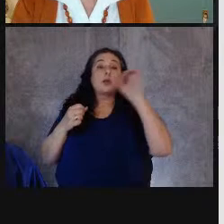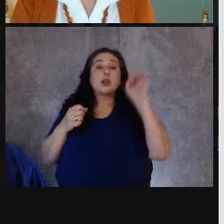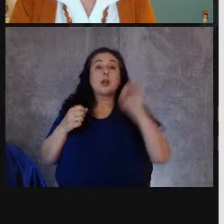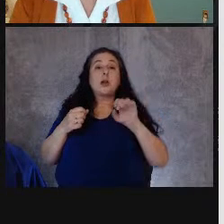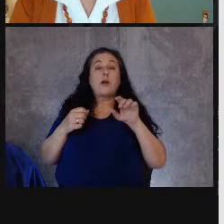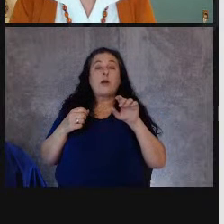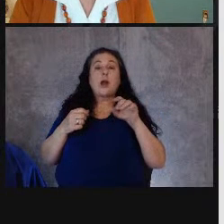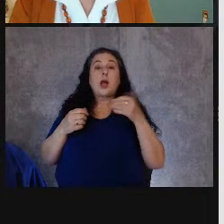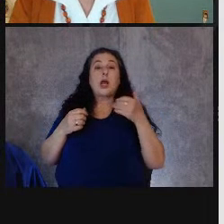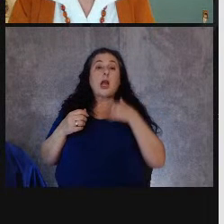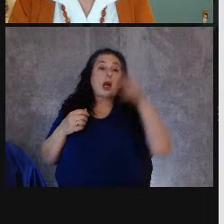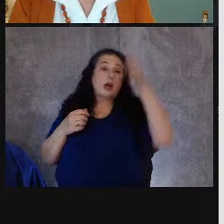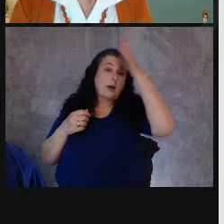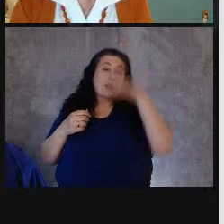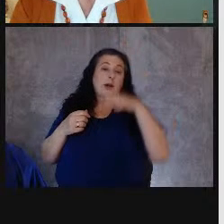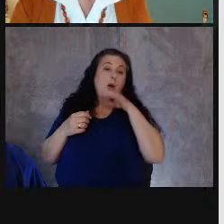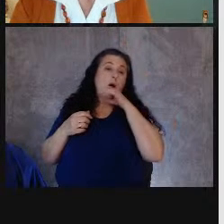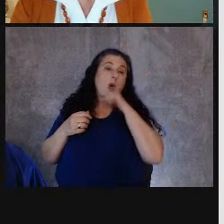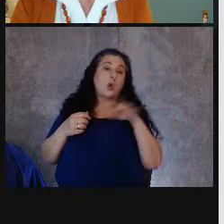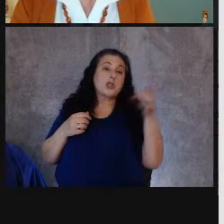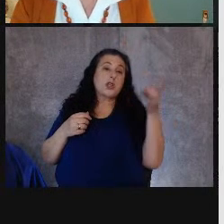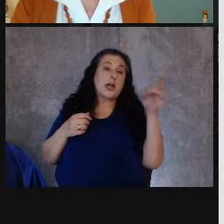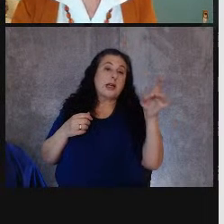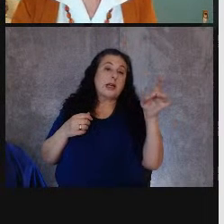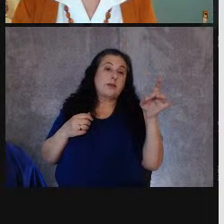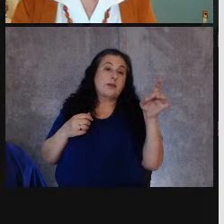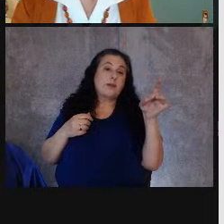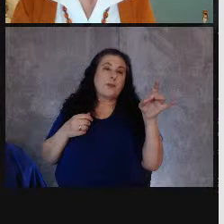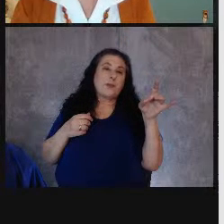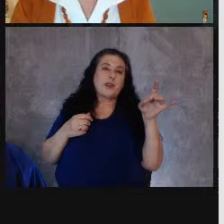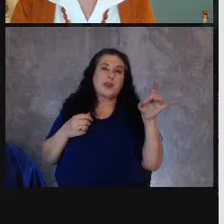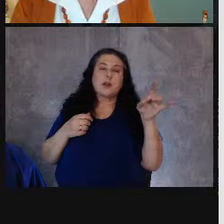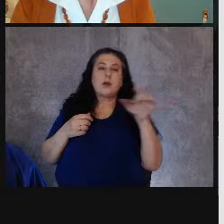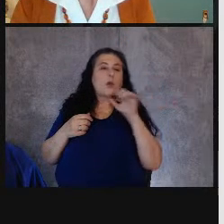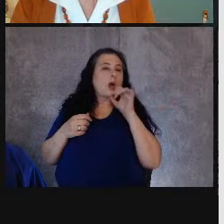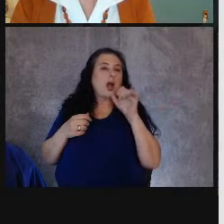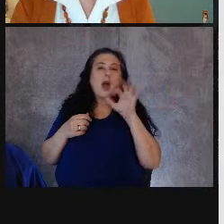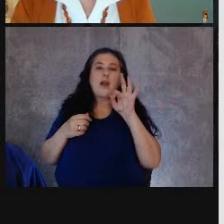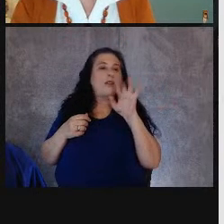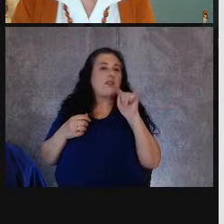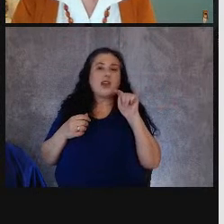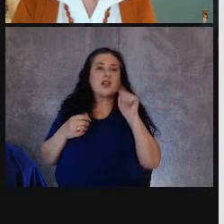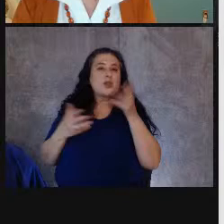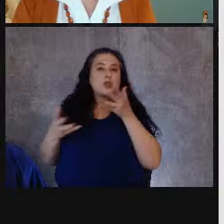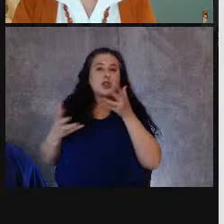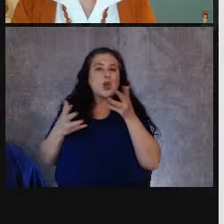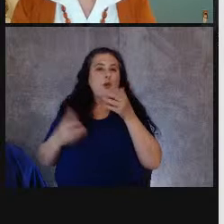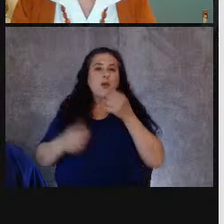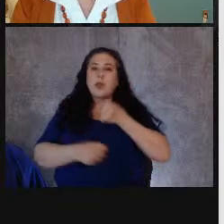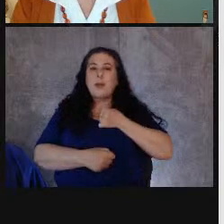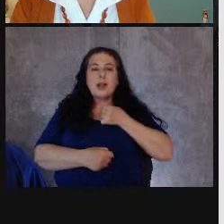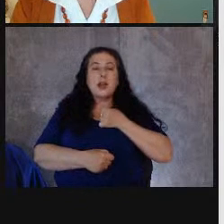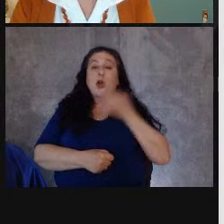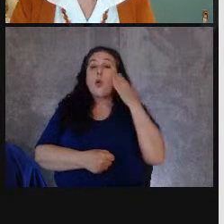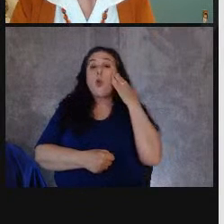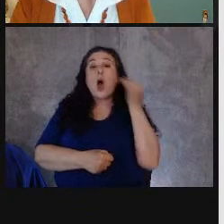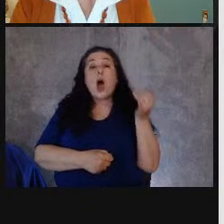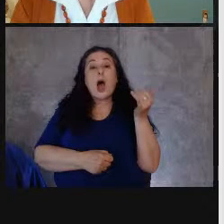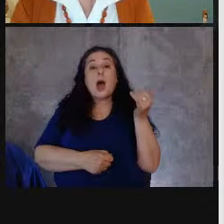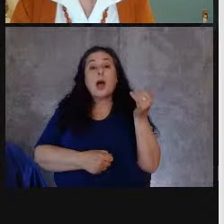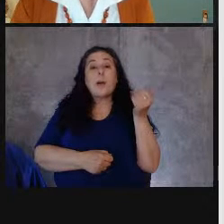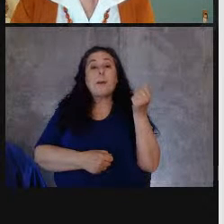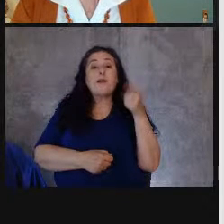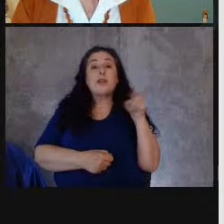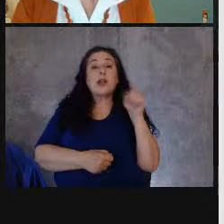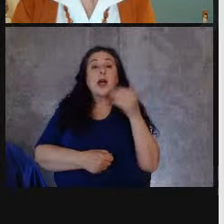of young men, say aged 18, were unfit to serve, according to the military, because many of